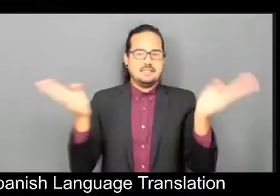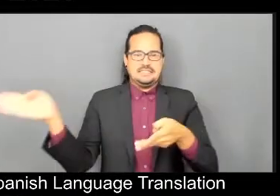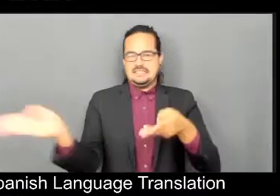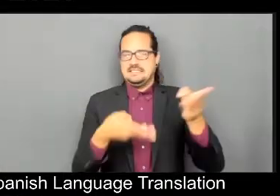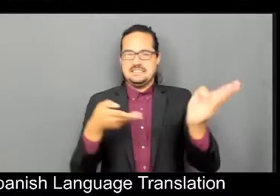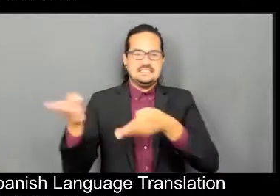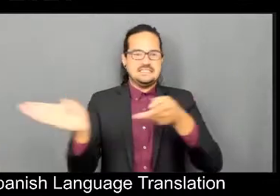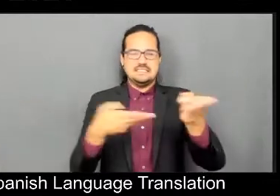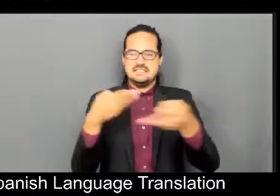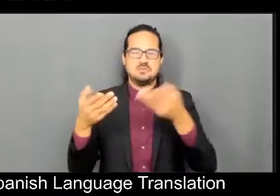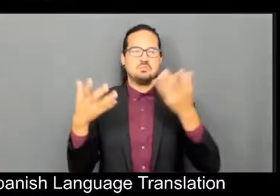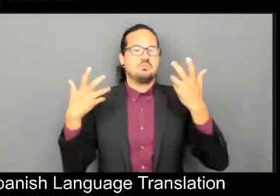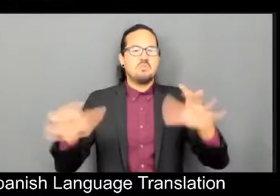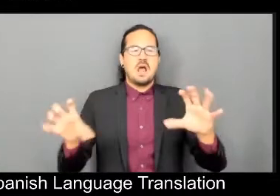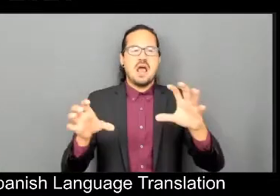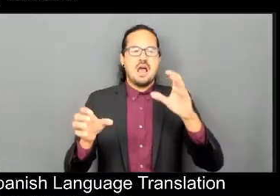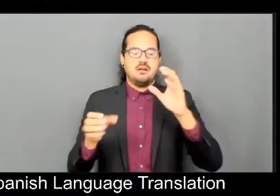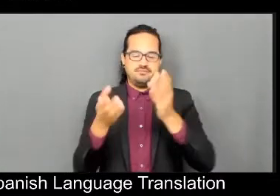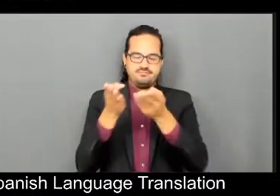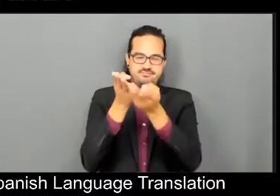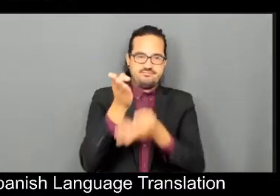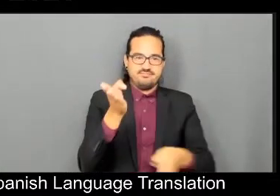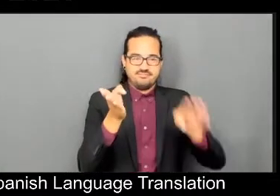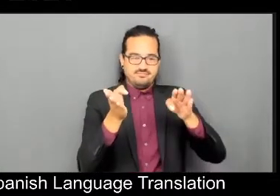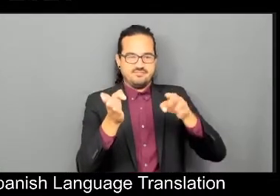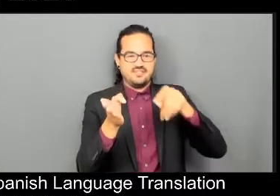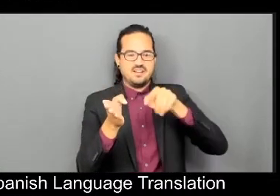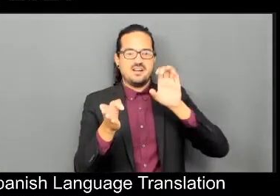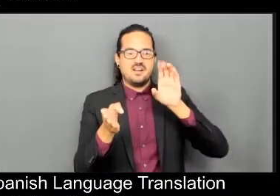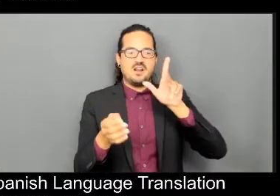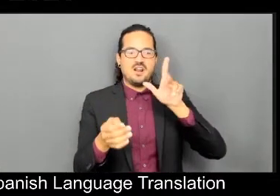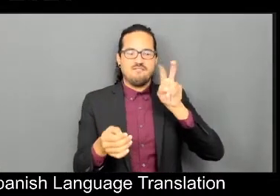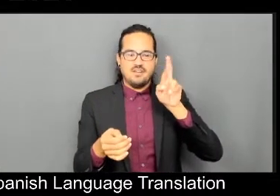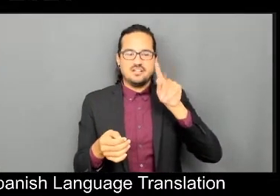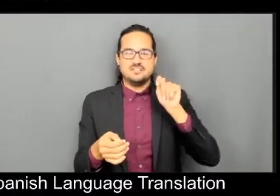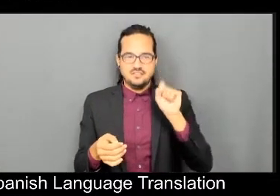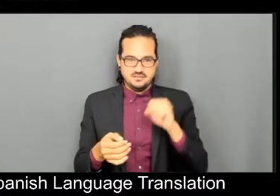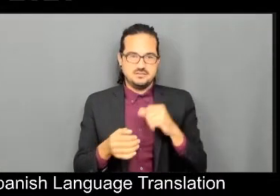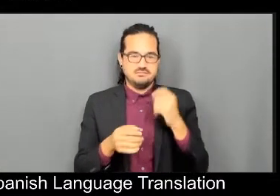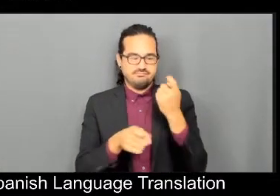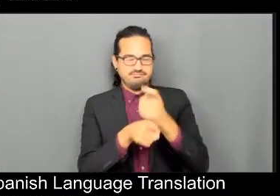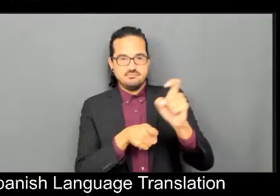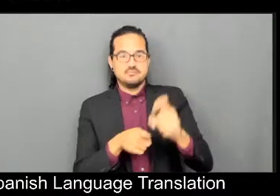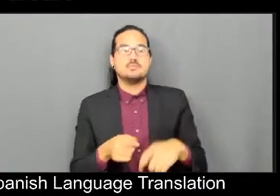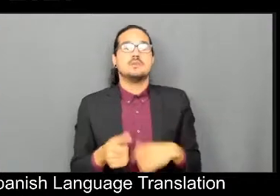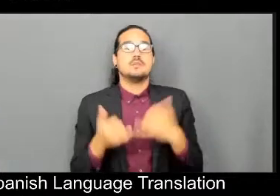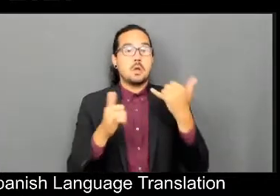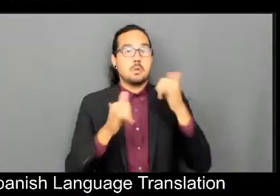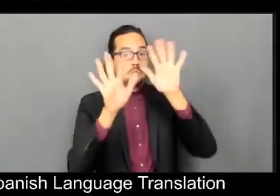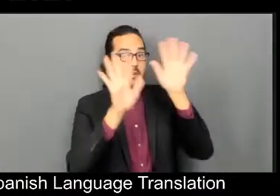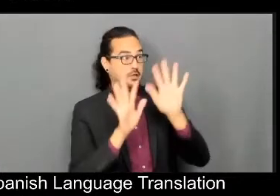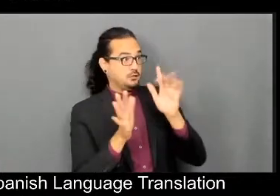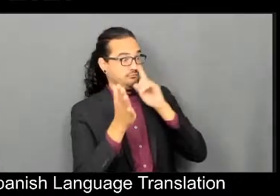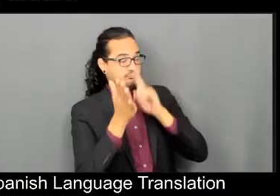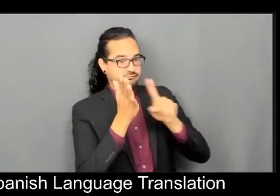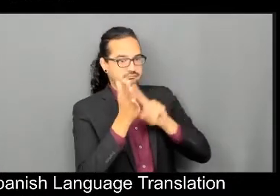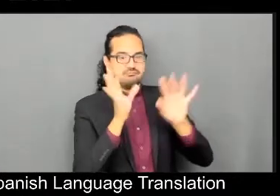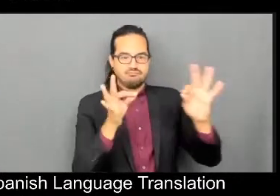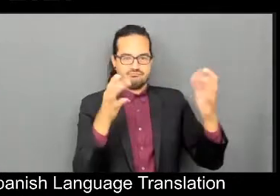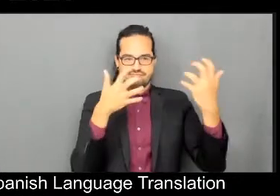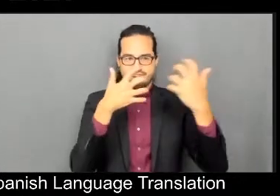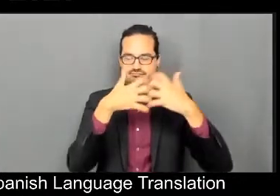down into continue down the Bear Valley Trail, one of the areas that we do a lot of hazard tree